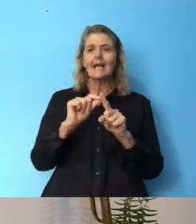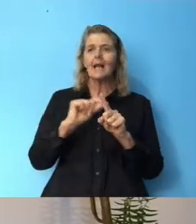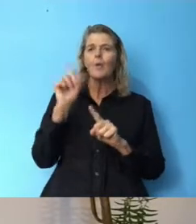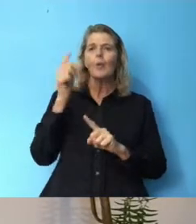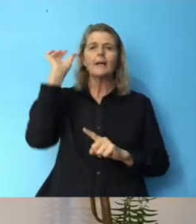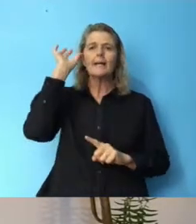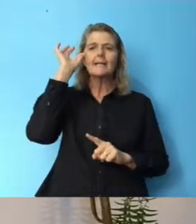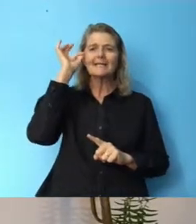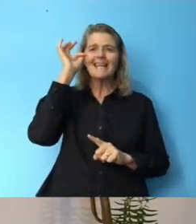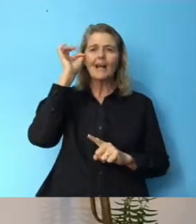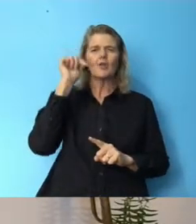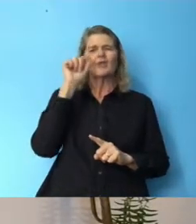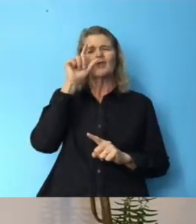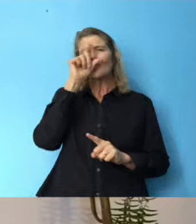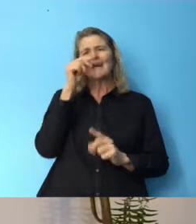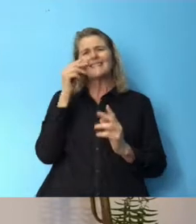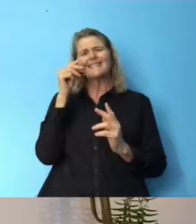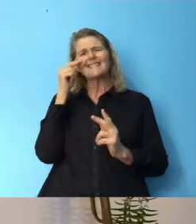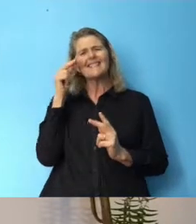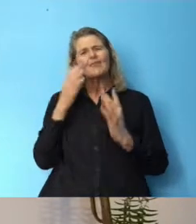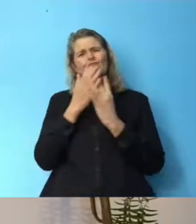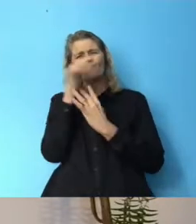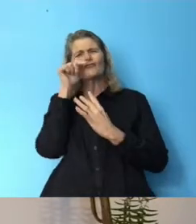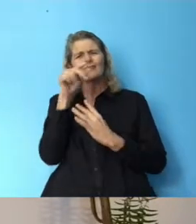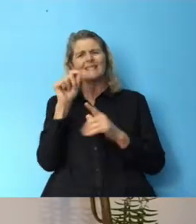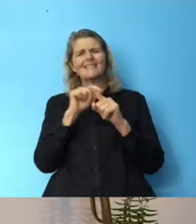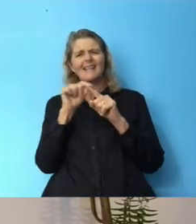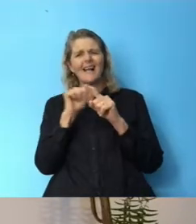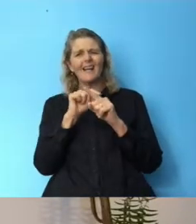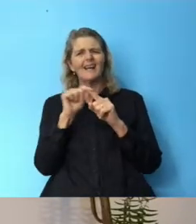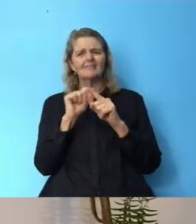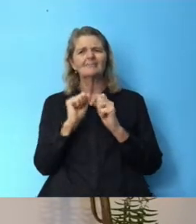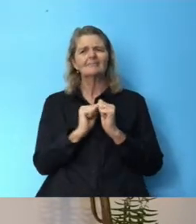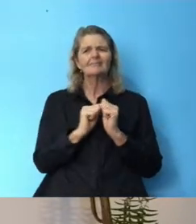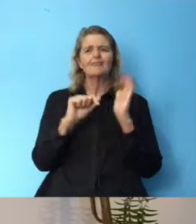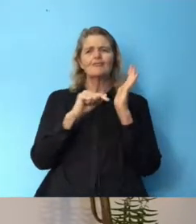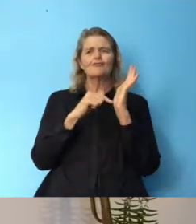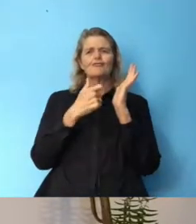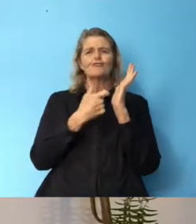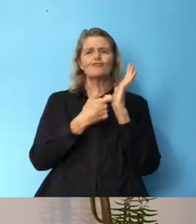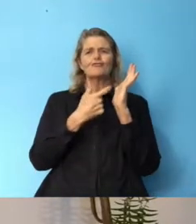one's a semi-transparent colour, so I might put that down there.